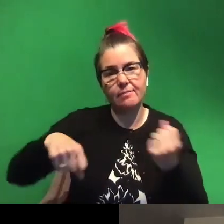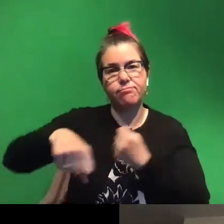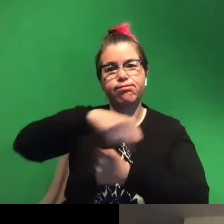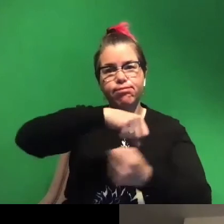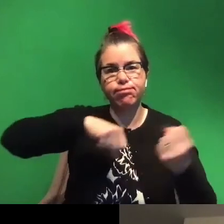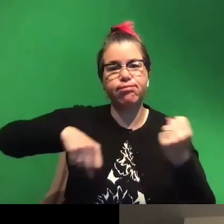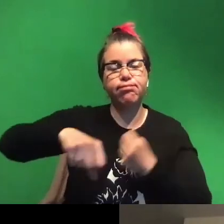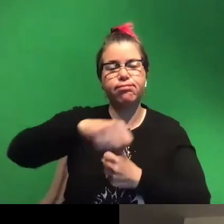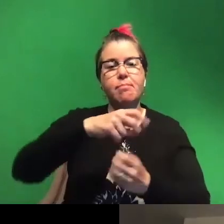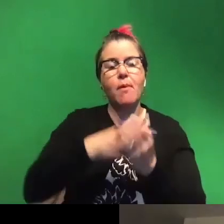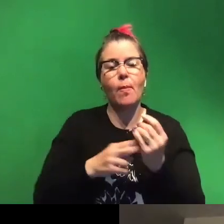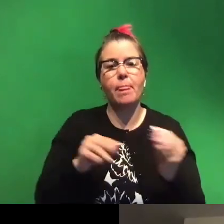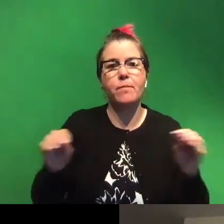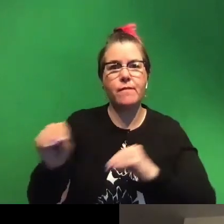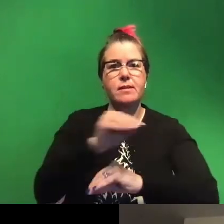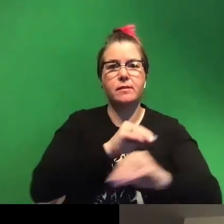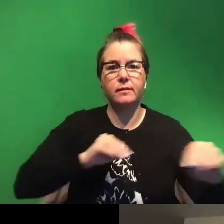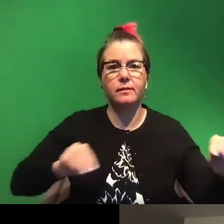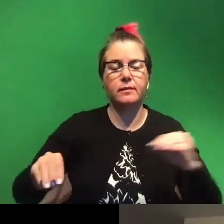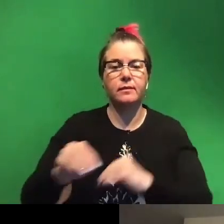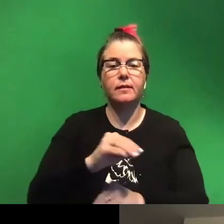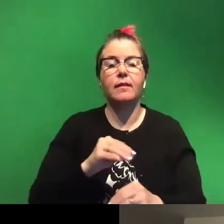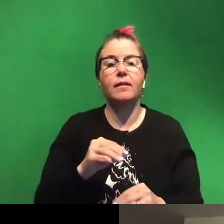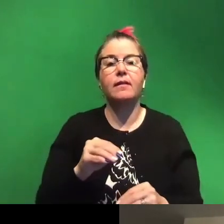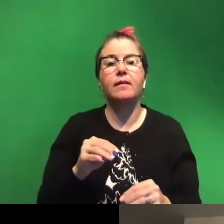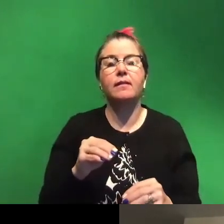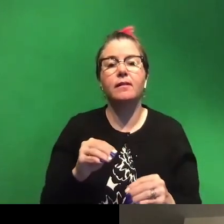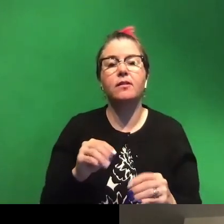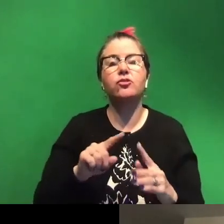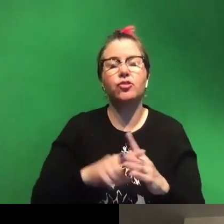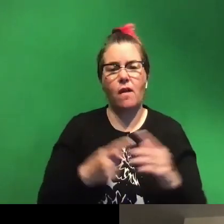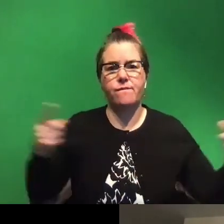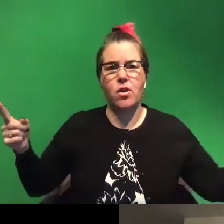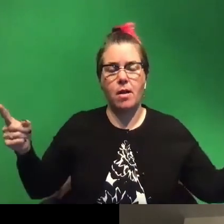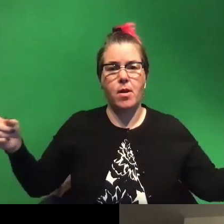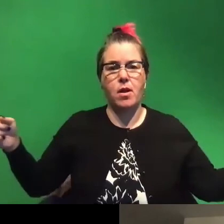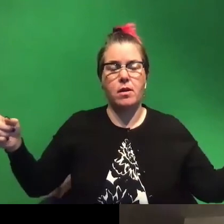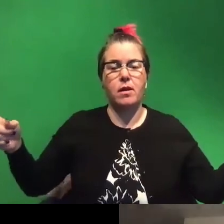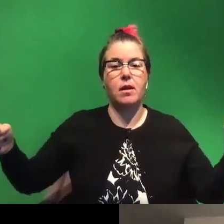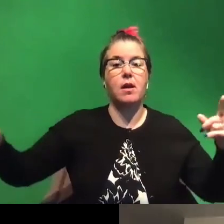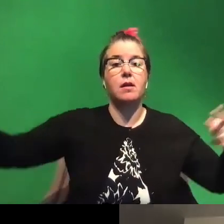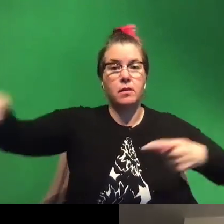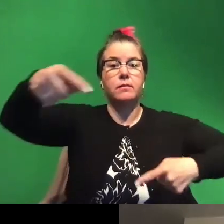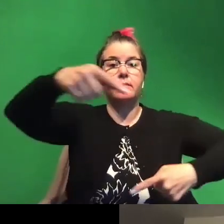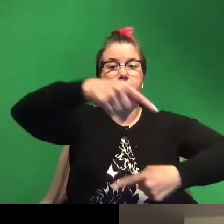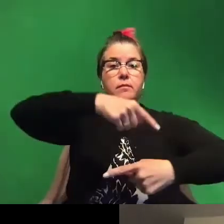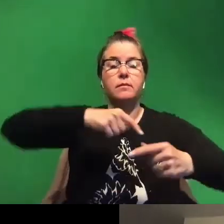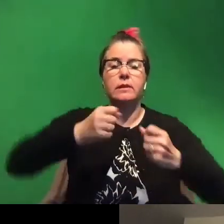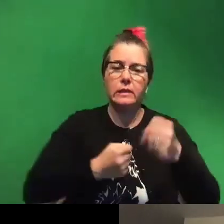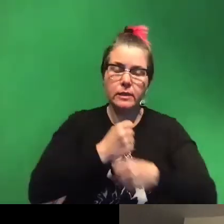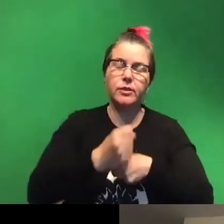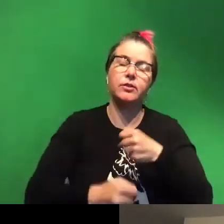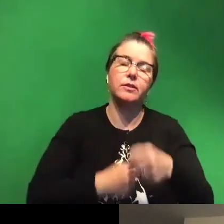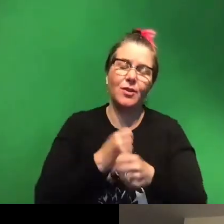both moving, and they start very far apart, and they over the years, over